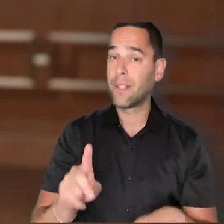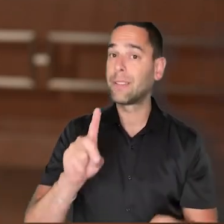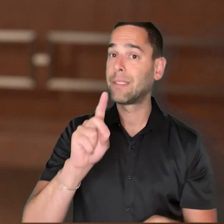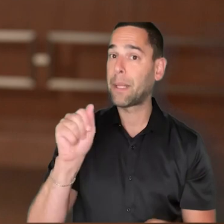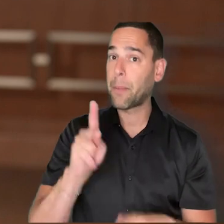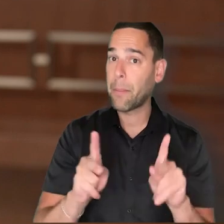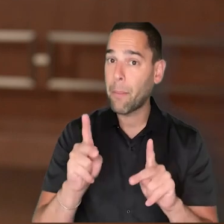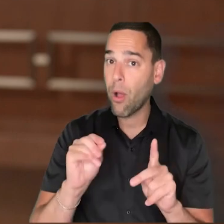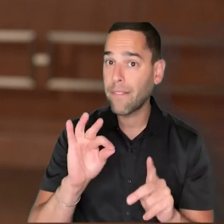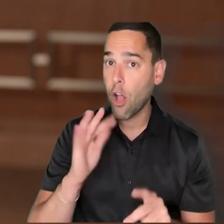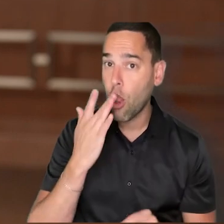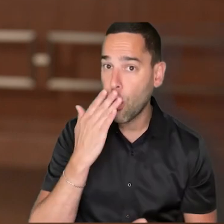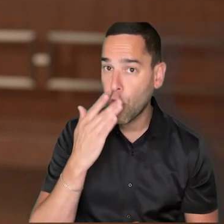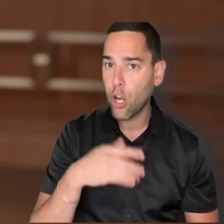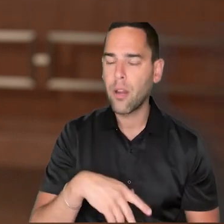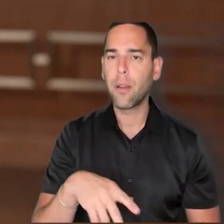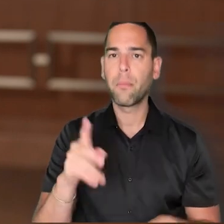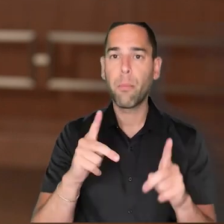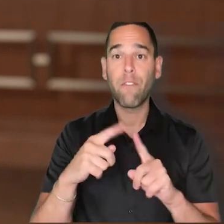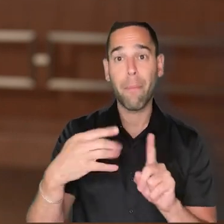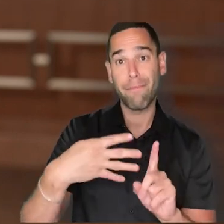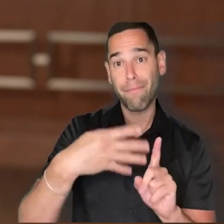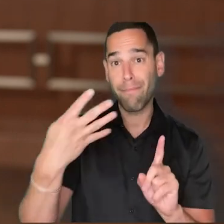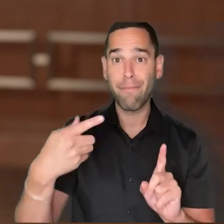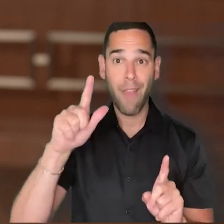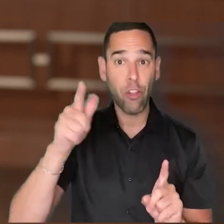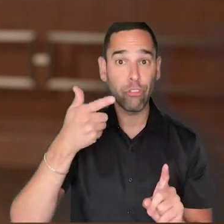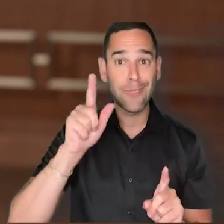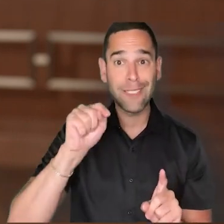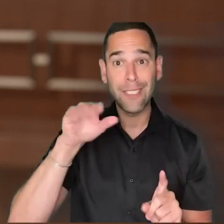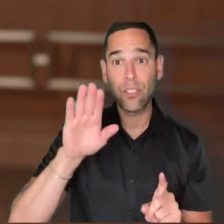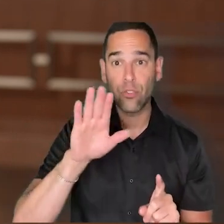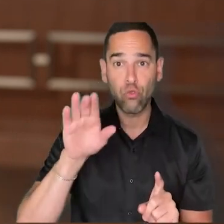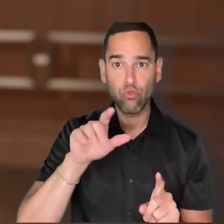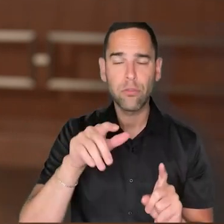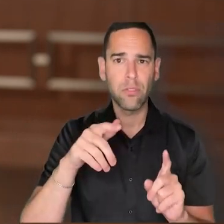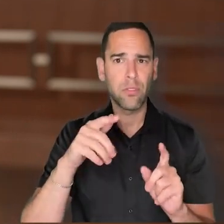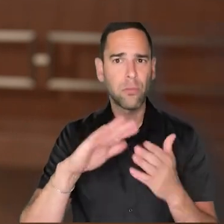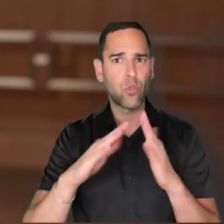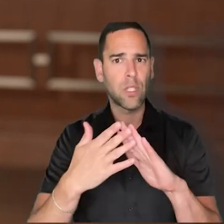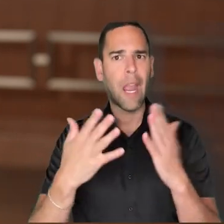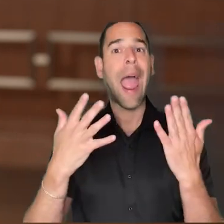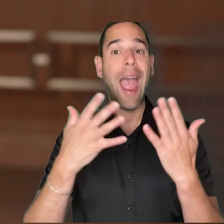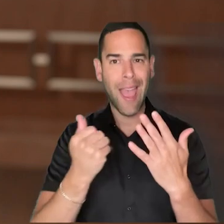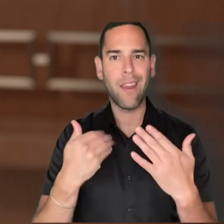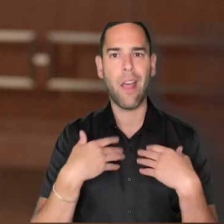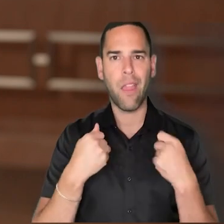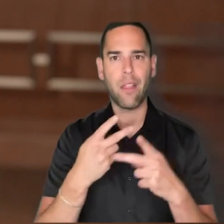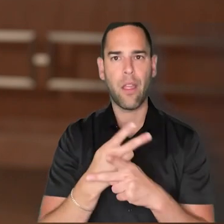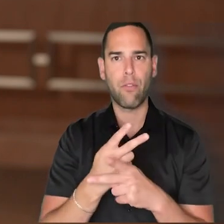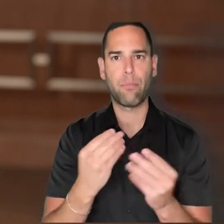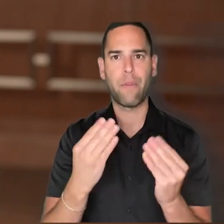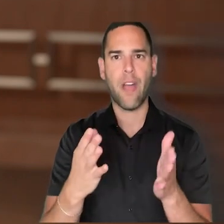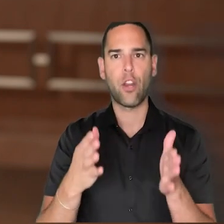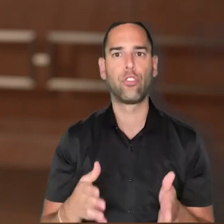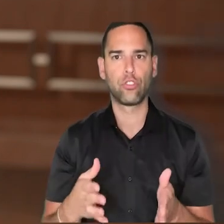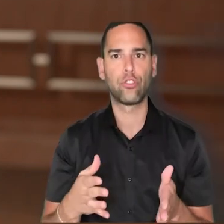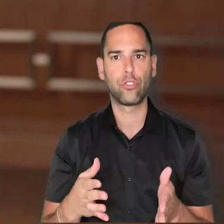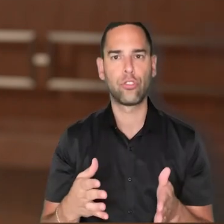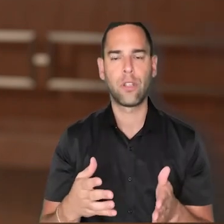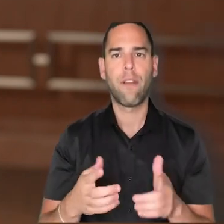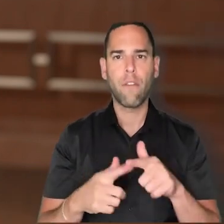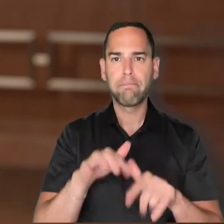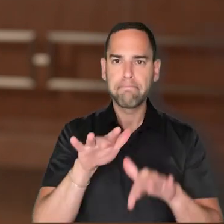disabled individuals of color from the LGBT community, and also that healthcare